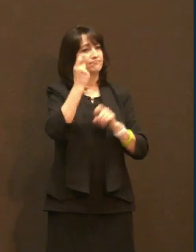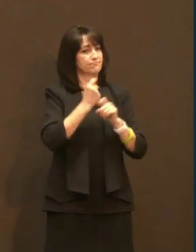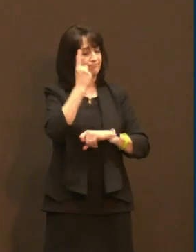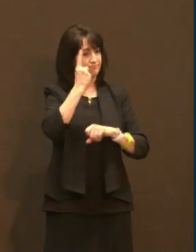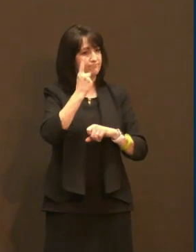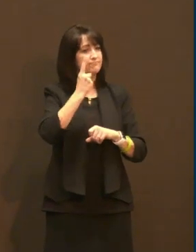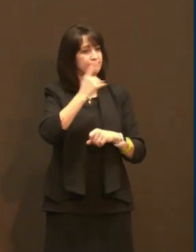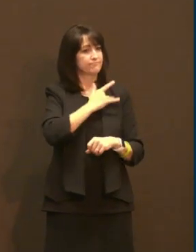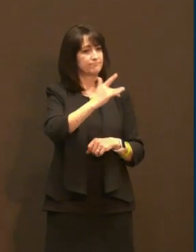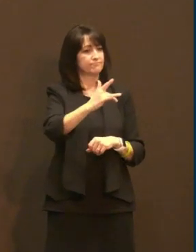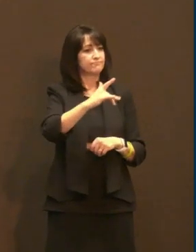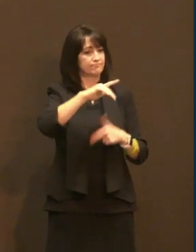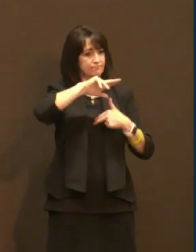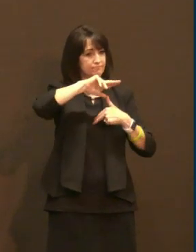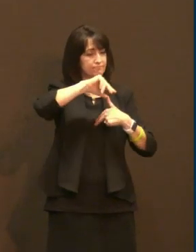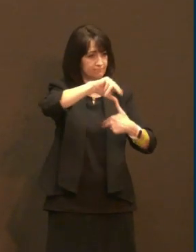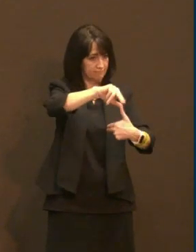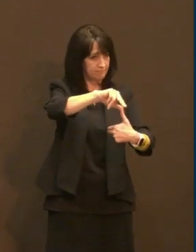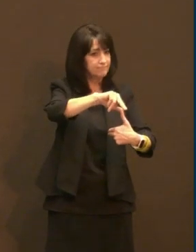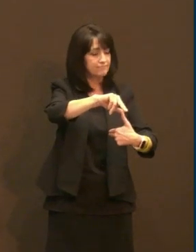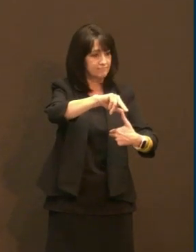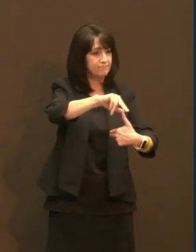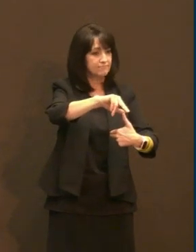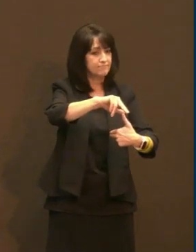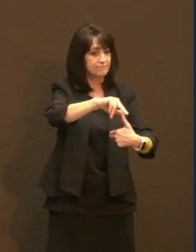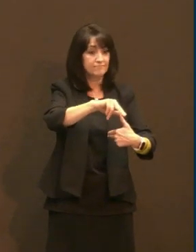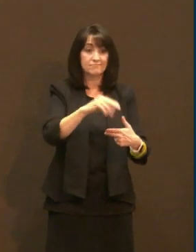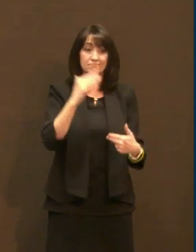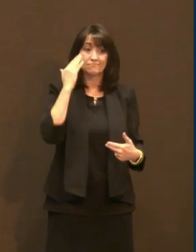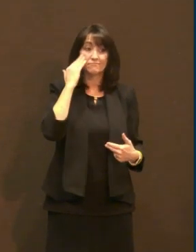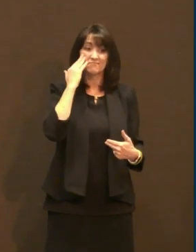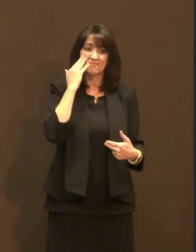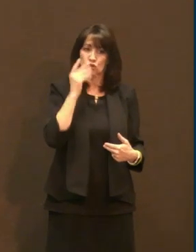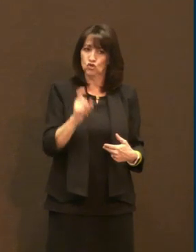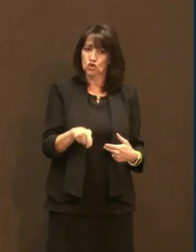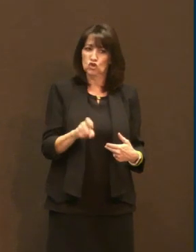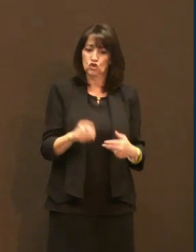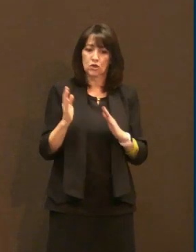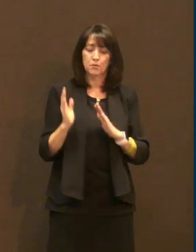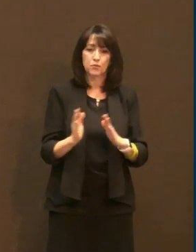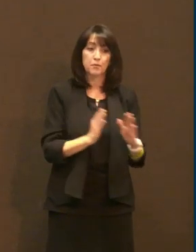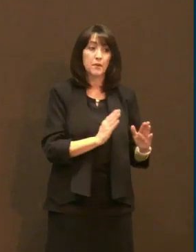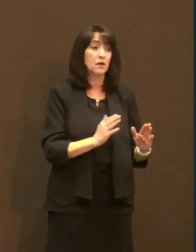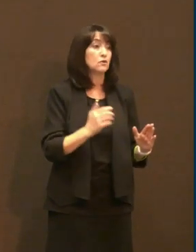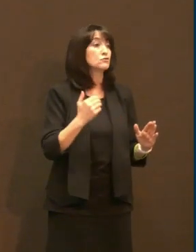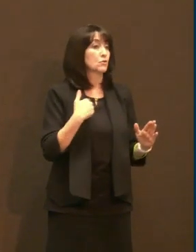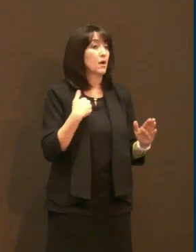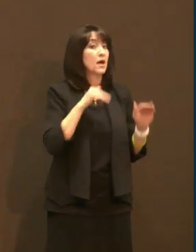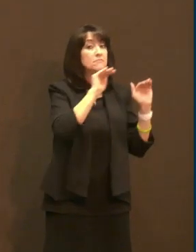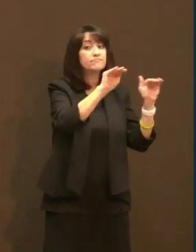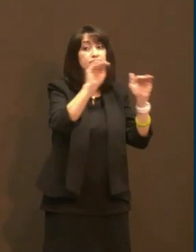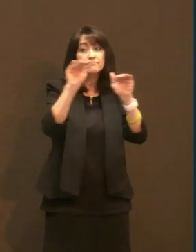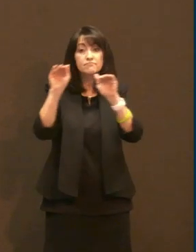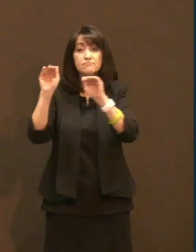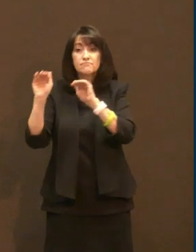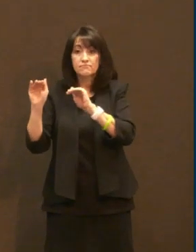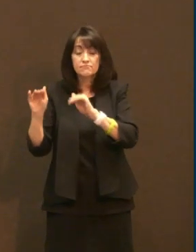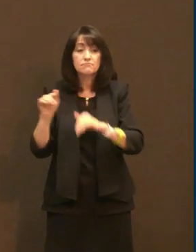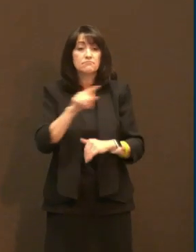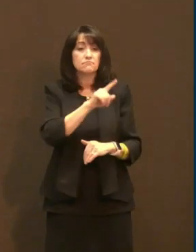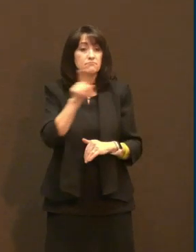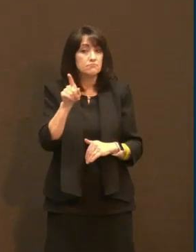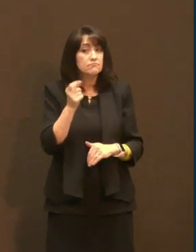as a society and a state and a country is that we can never under-prepare for anything. So I'm asking everybody this week to make sure you understand your